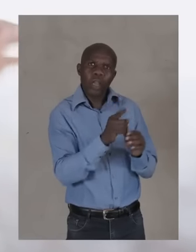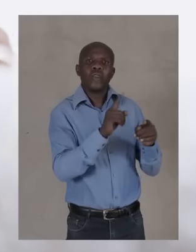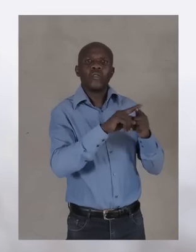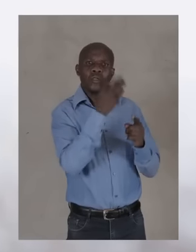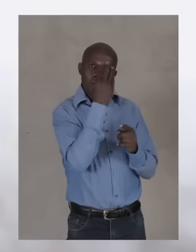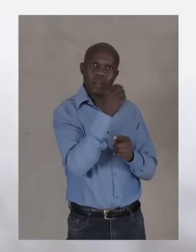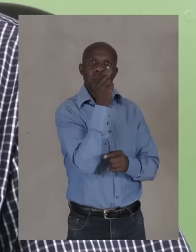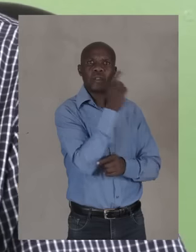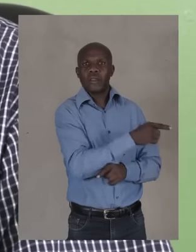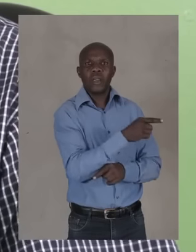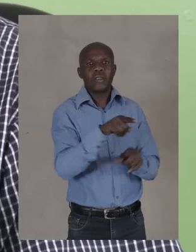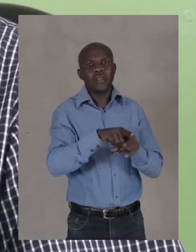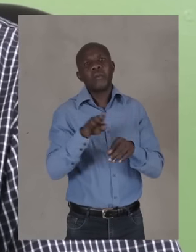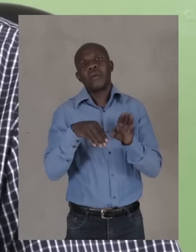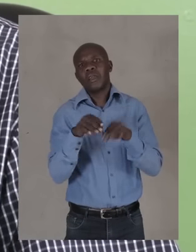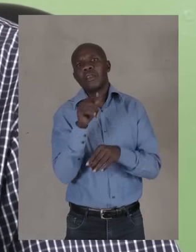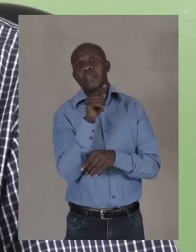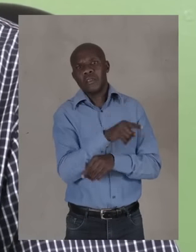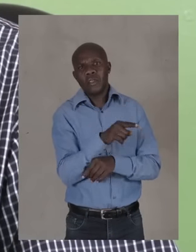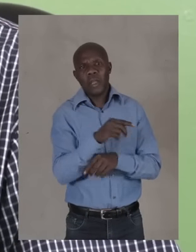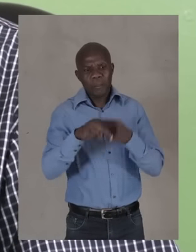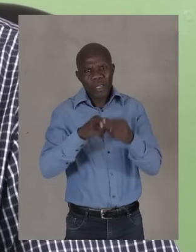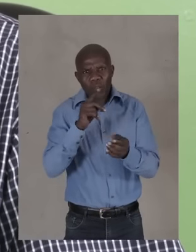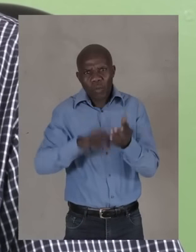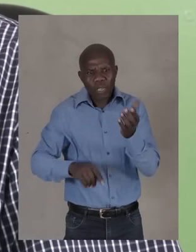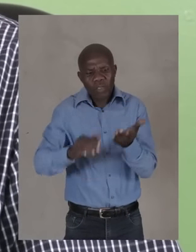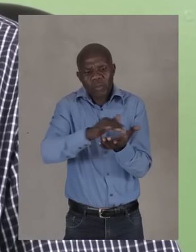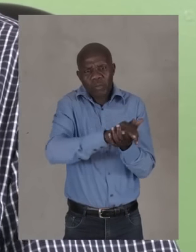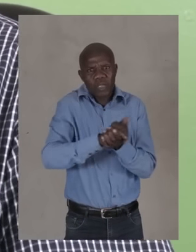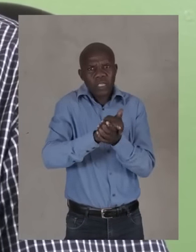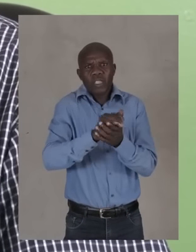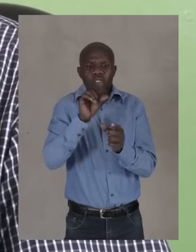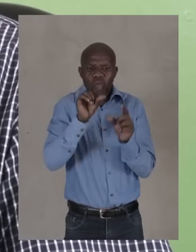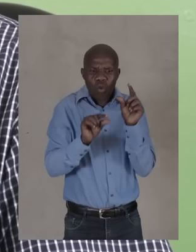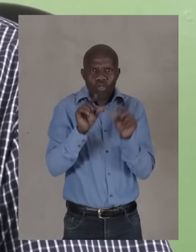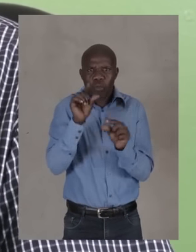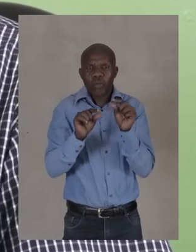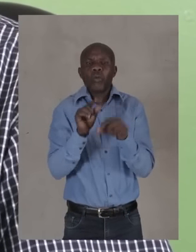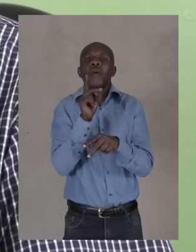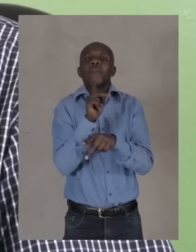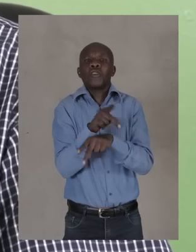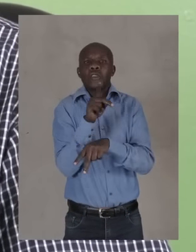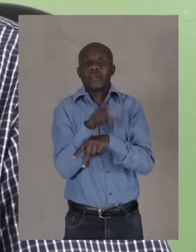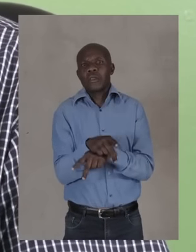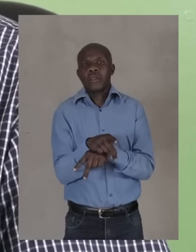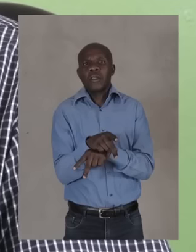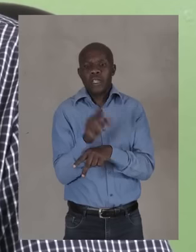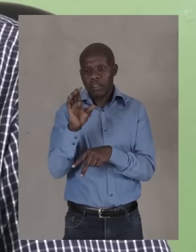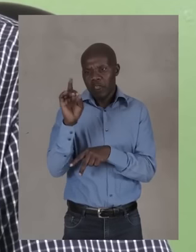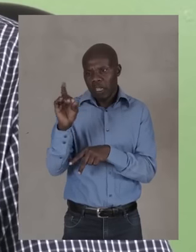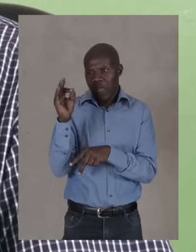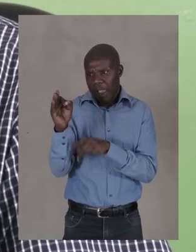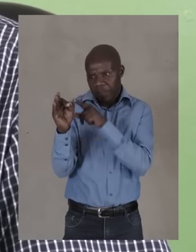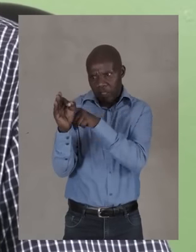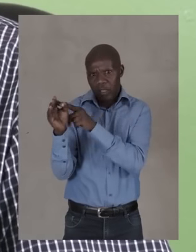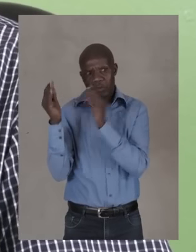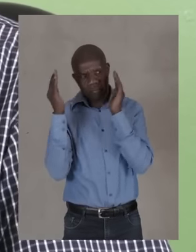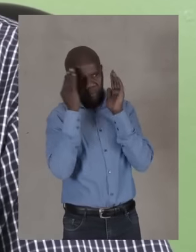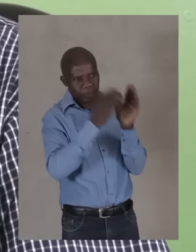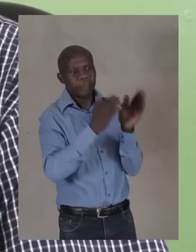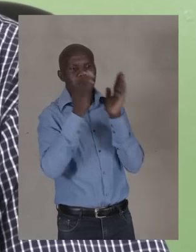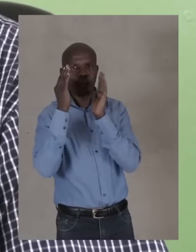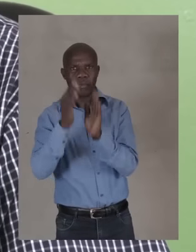wings of hospitals. It was these what you'd call comparatively smaller initiatives or projects that CDF